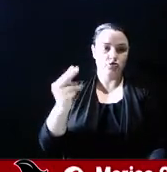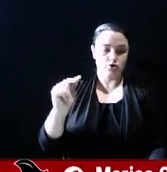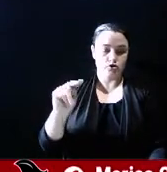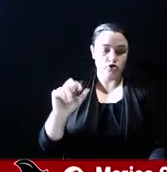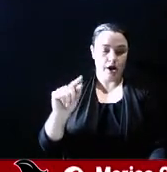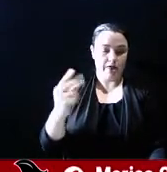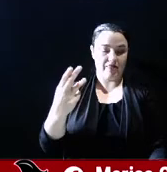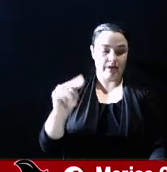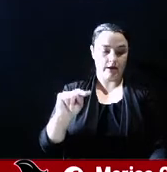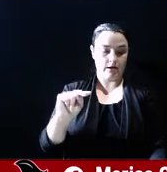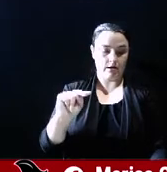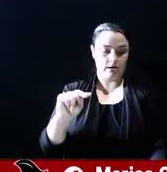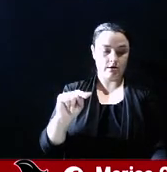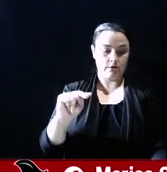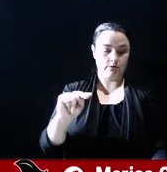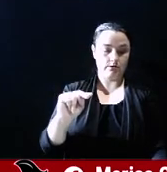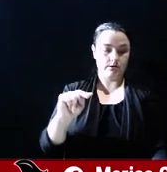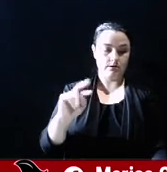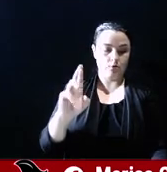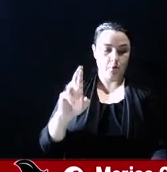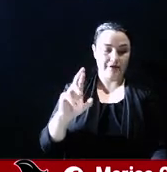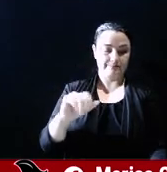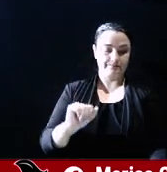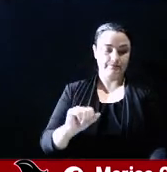Jonathan Yair Roman.